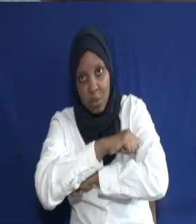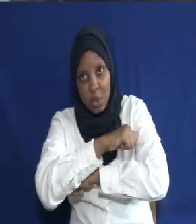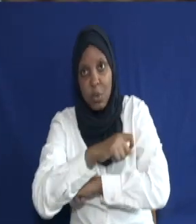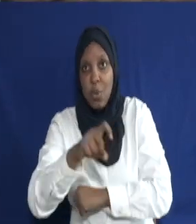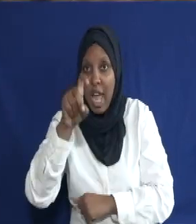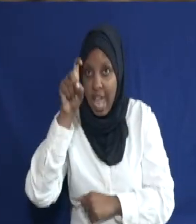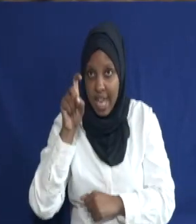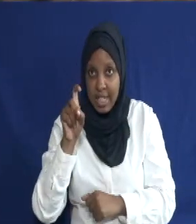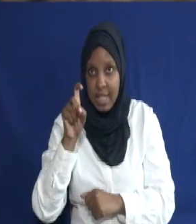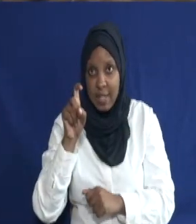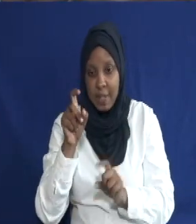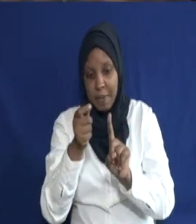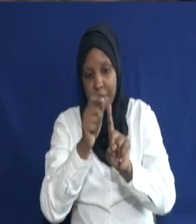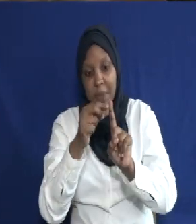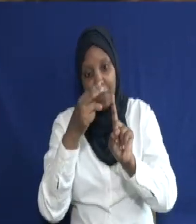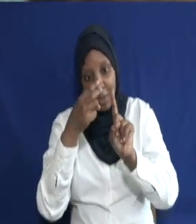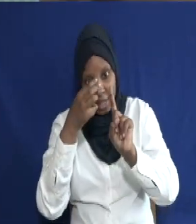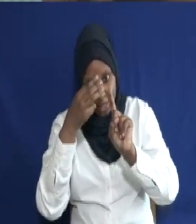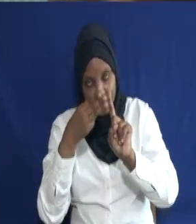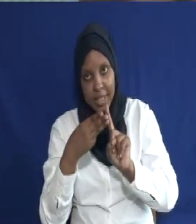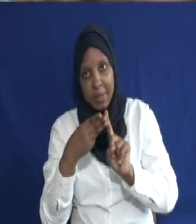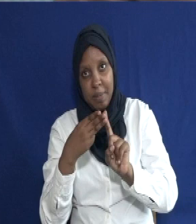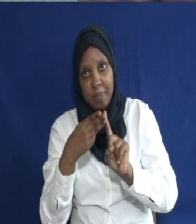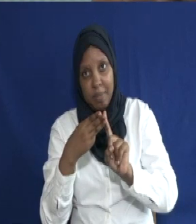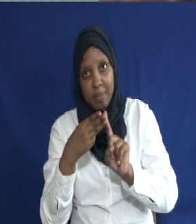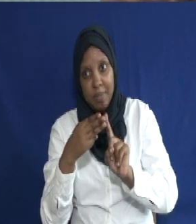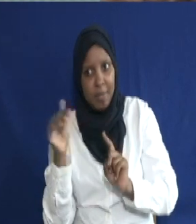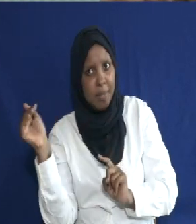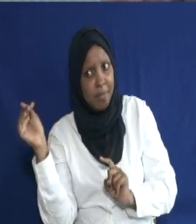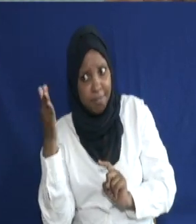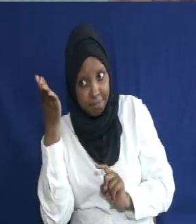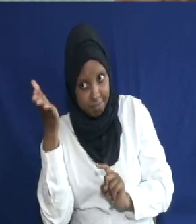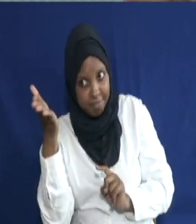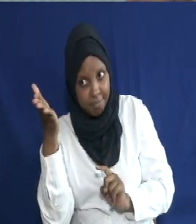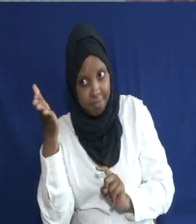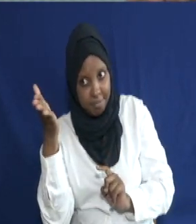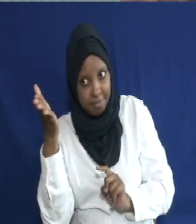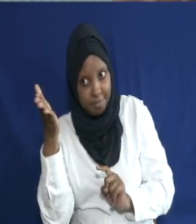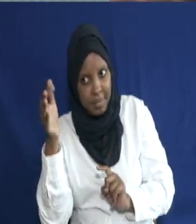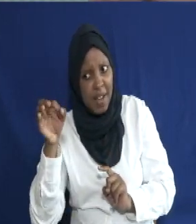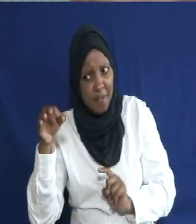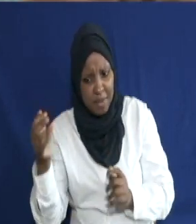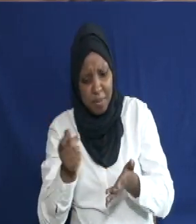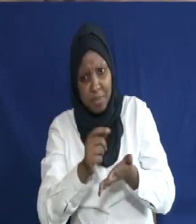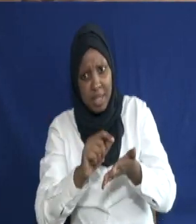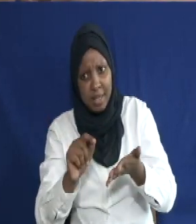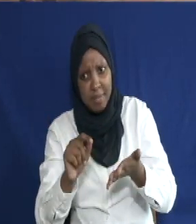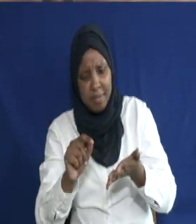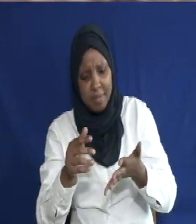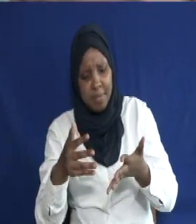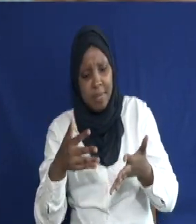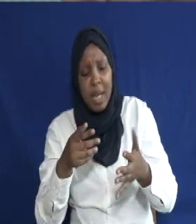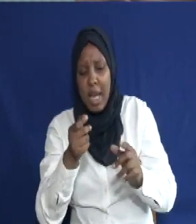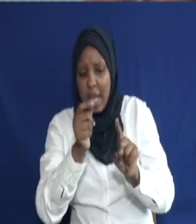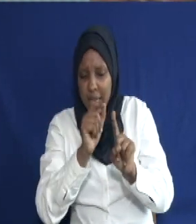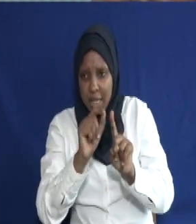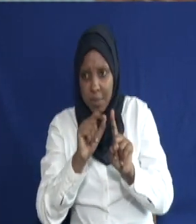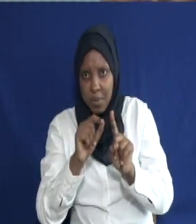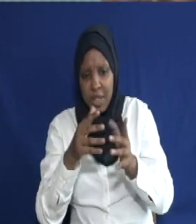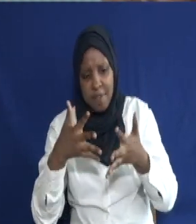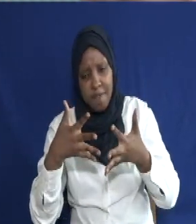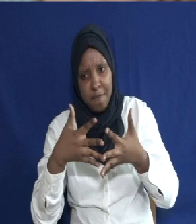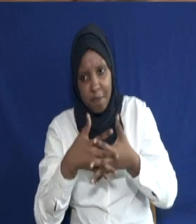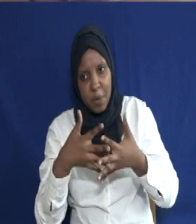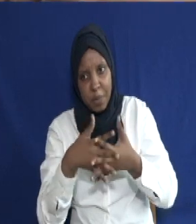is equal to x cubed. Who can tell me how can I write this into exponent form? 4 times